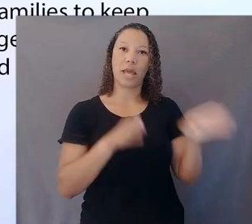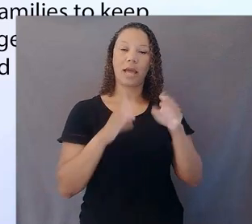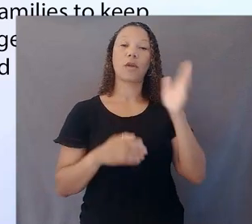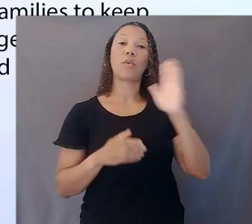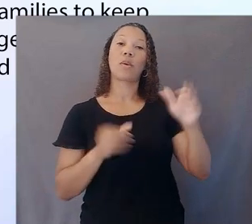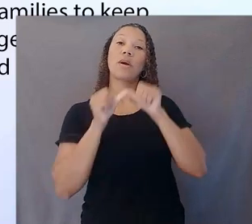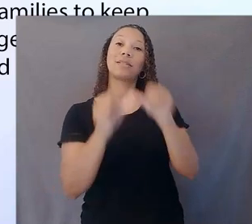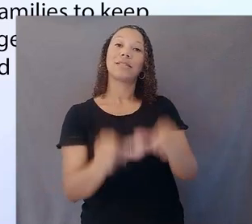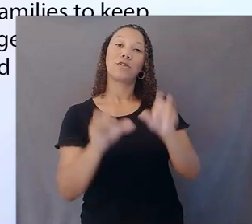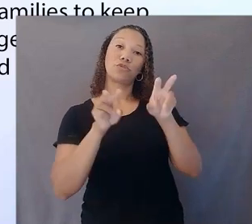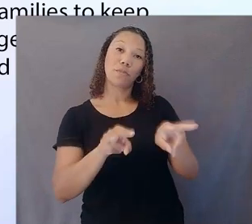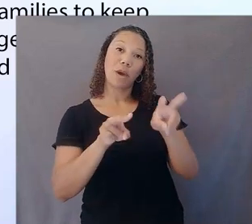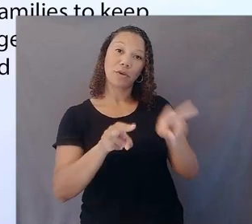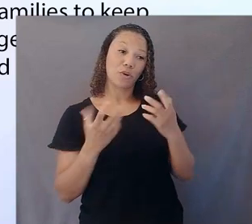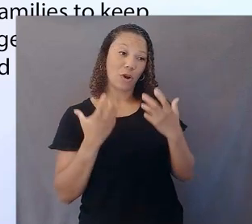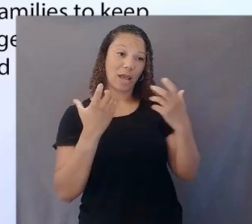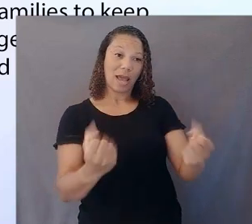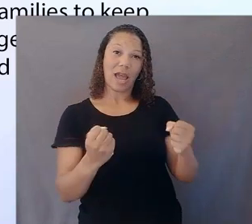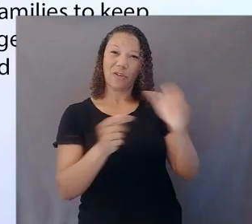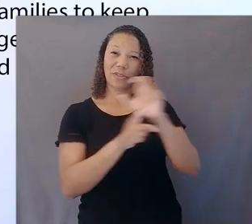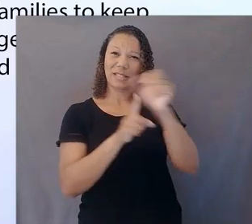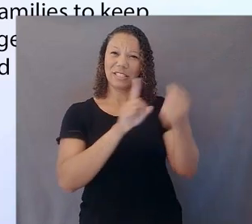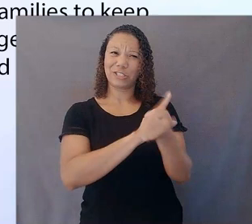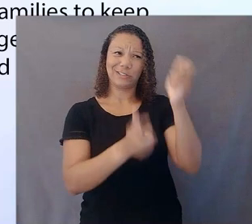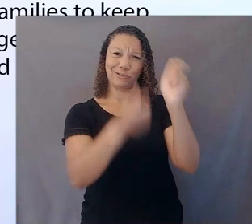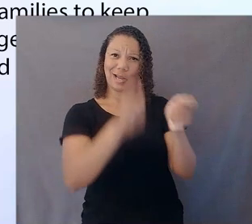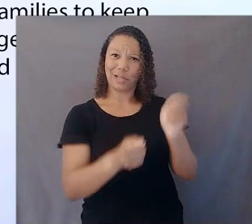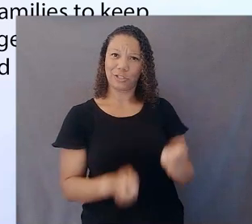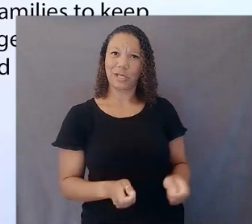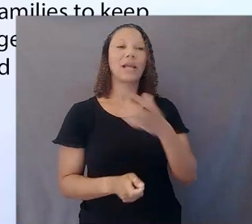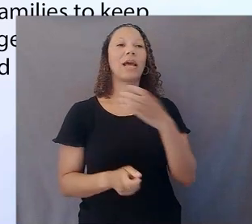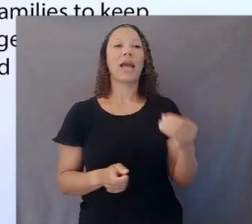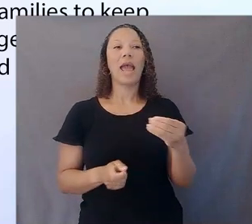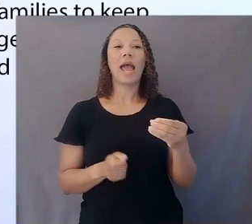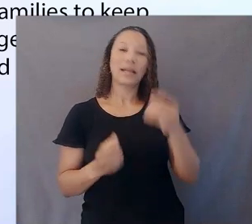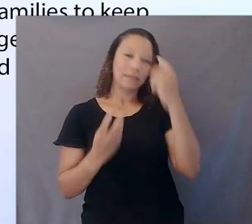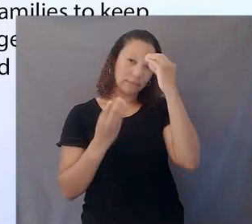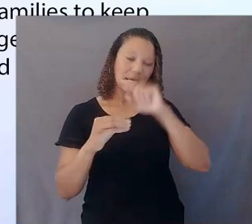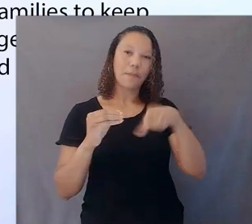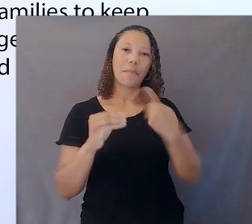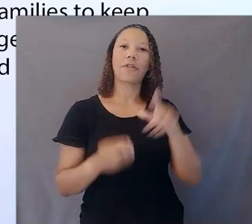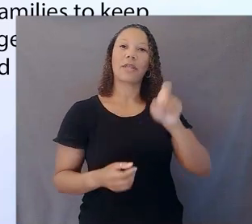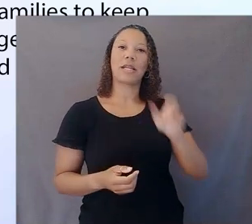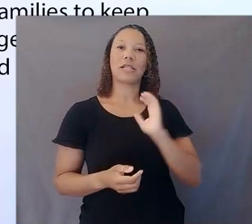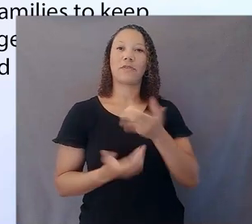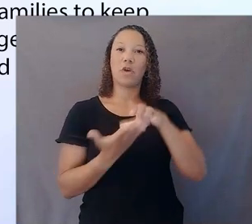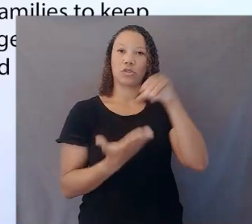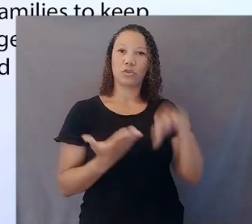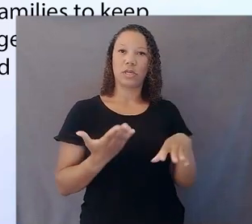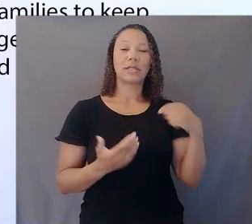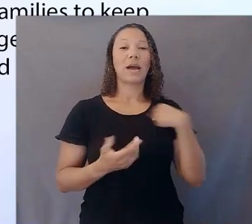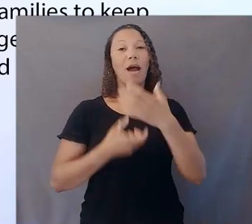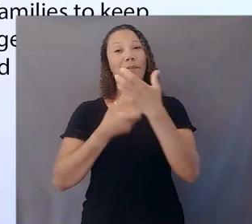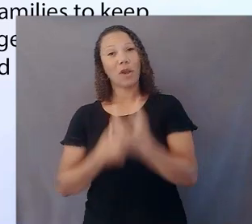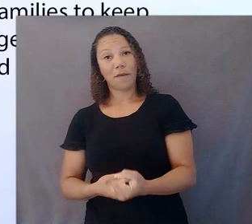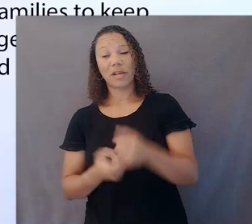monitor the ever-changing health conditions and will focus on the needs of our students. I am confident in our staff, our students,